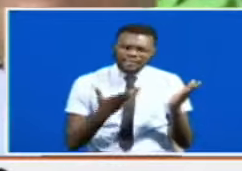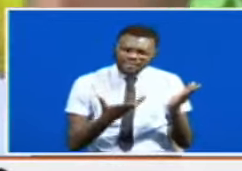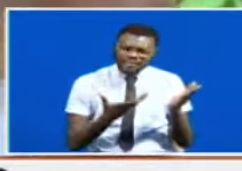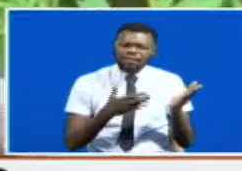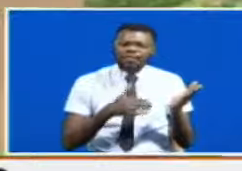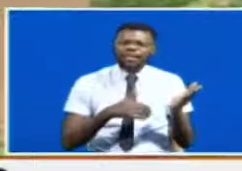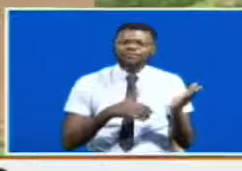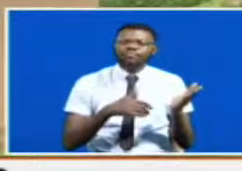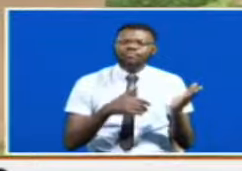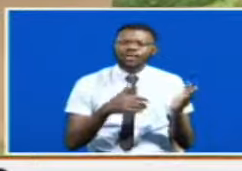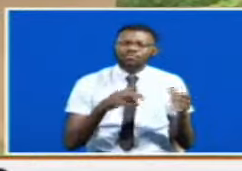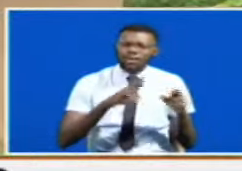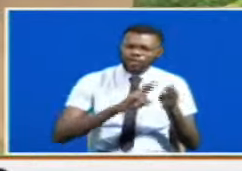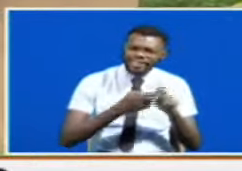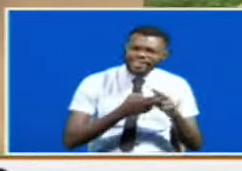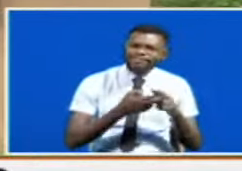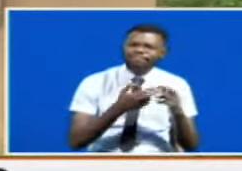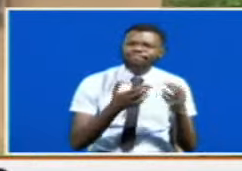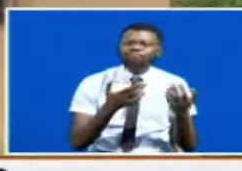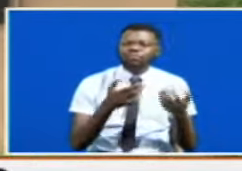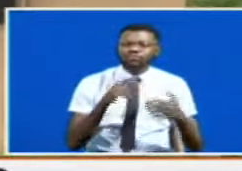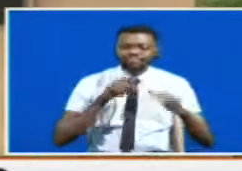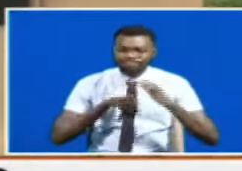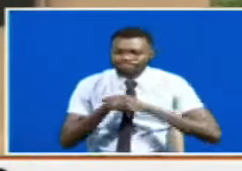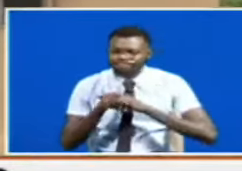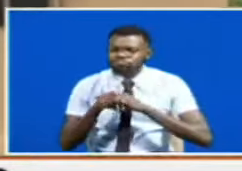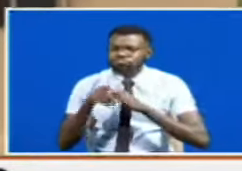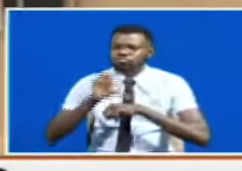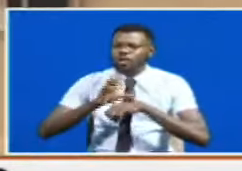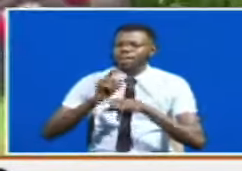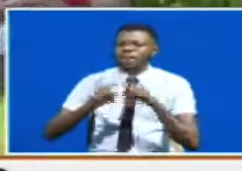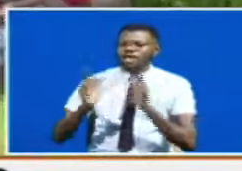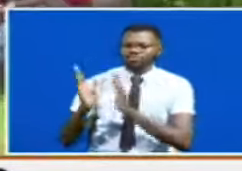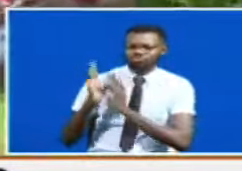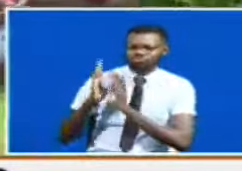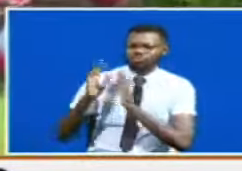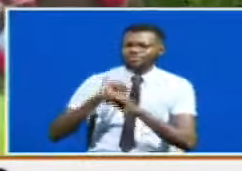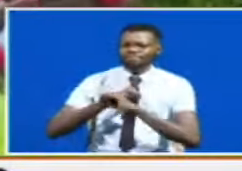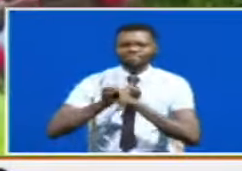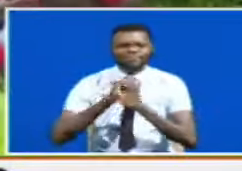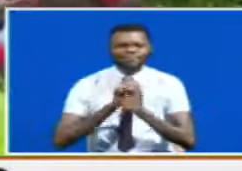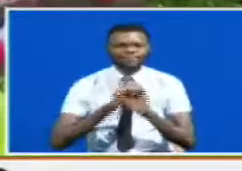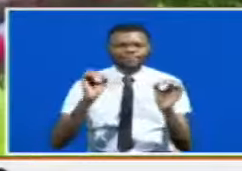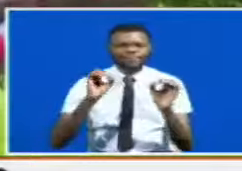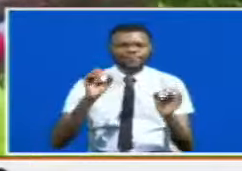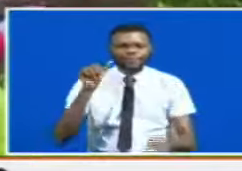role of security apparatus to avert such happenings. Alan Ochanda,